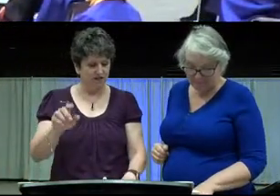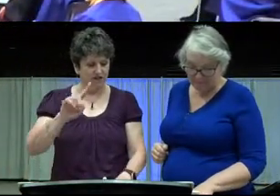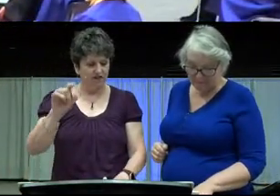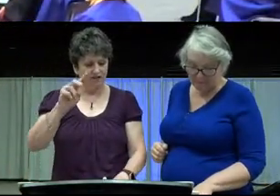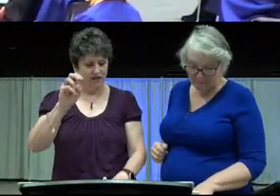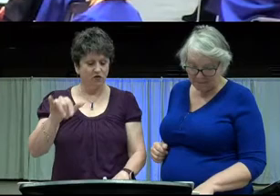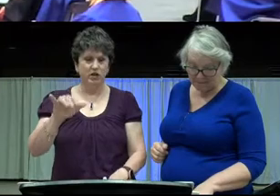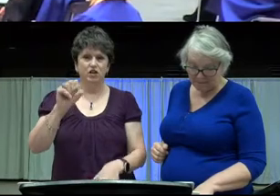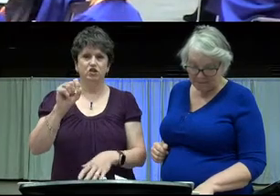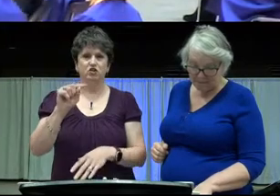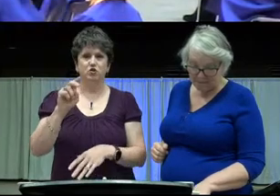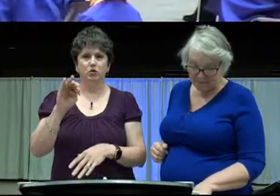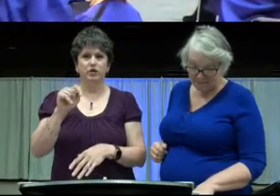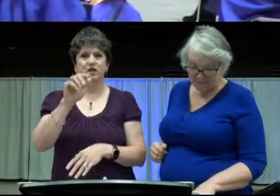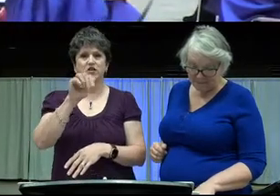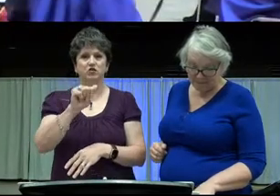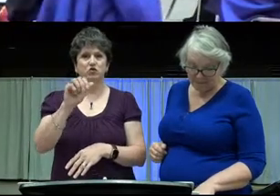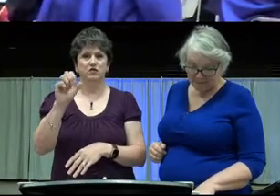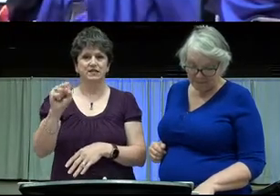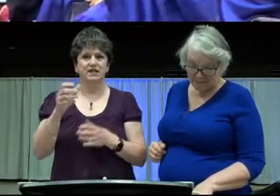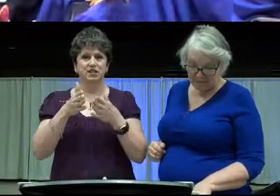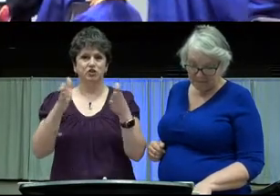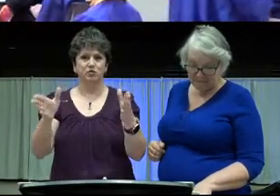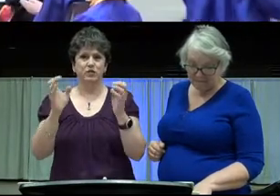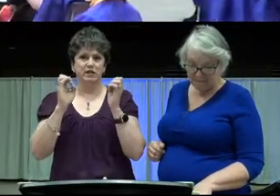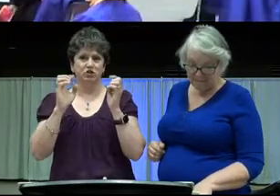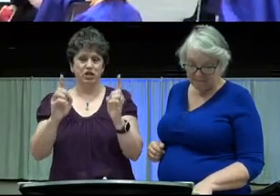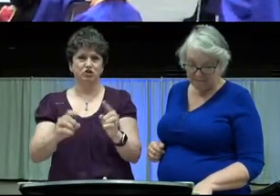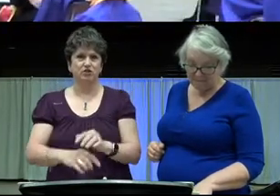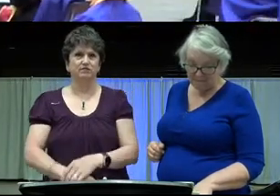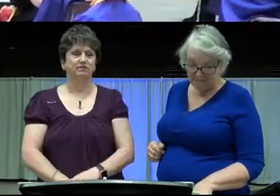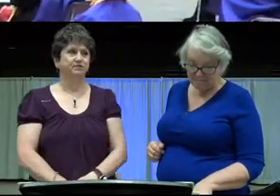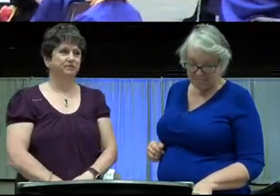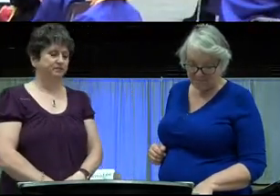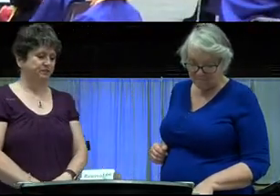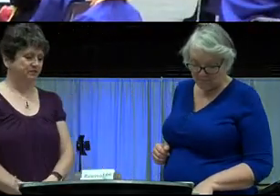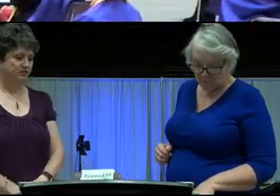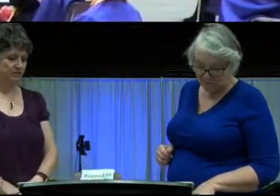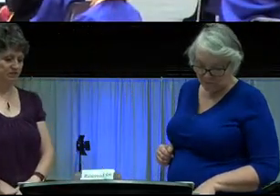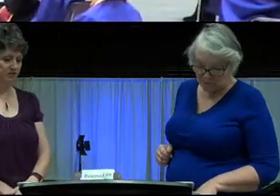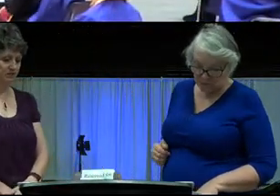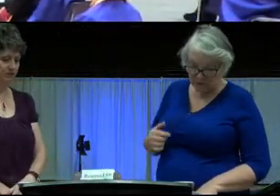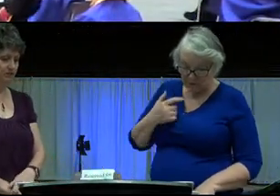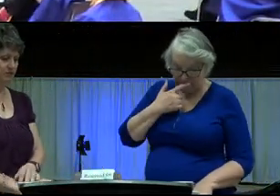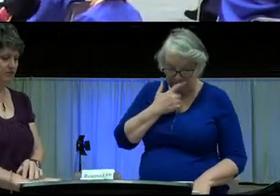Zachary Stewart, Associate of Science, General Education.